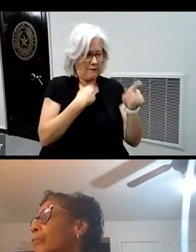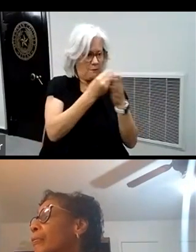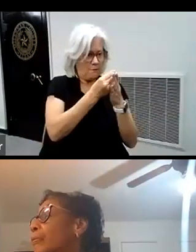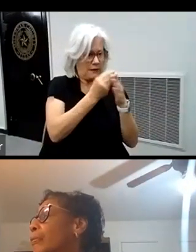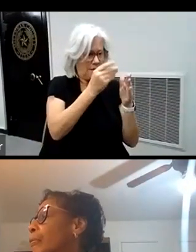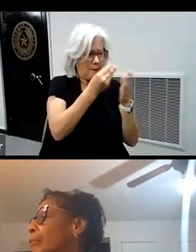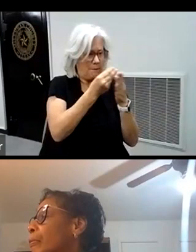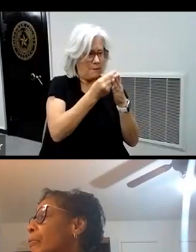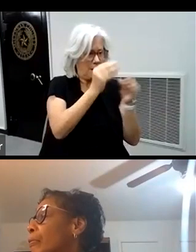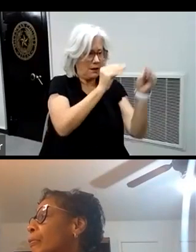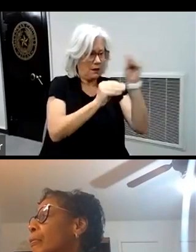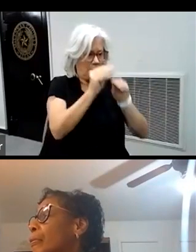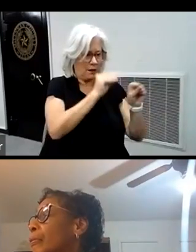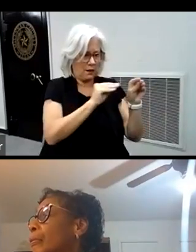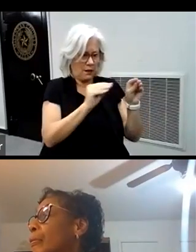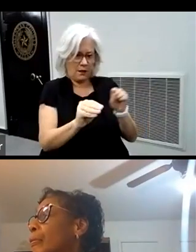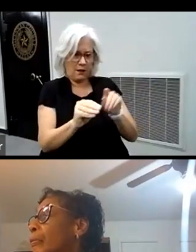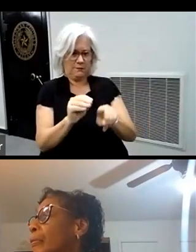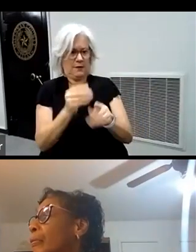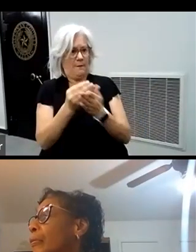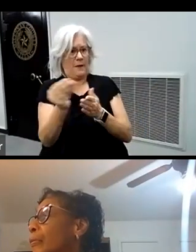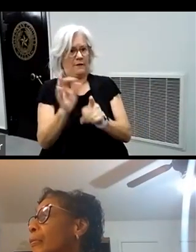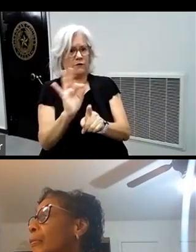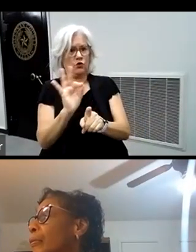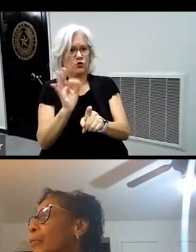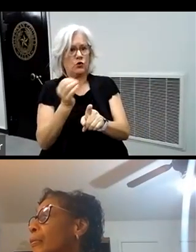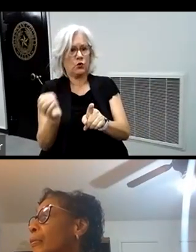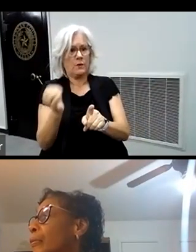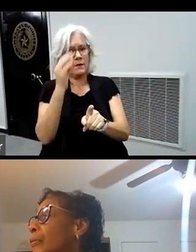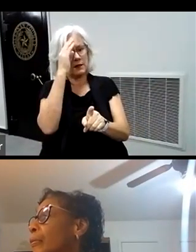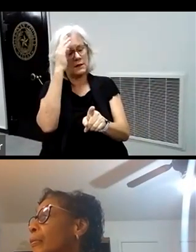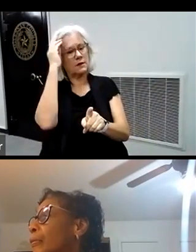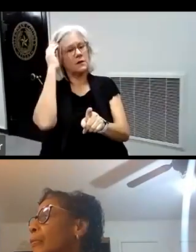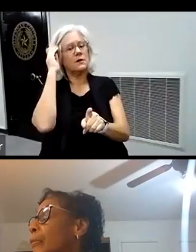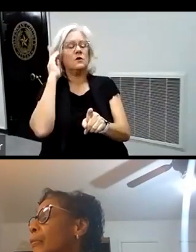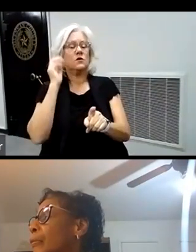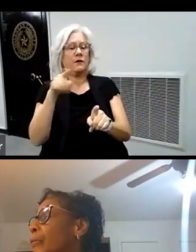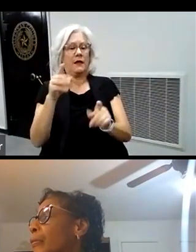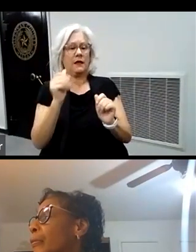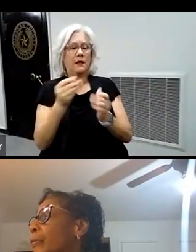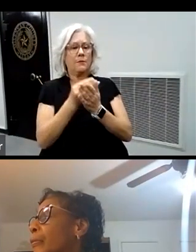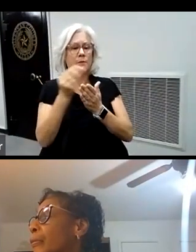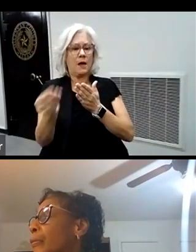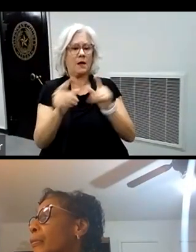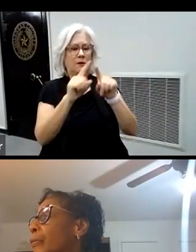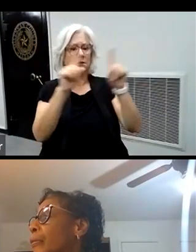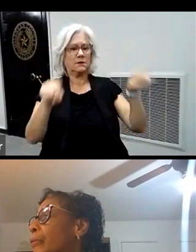money within their department into furniture and equipment so that they can purchase a monitor.